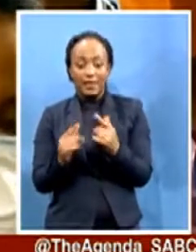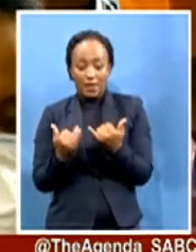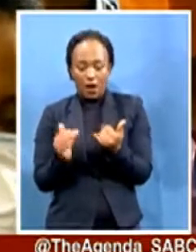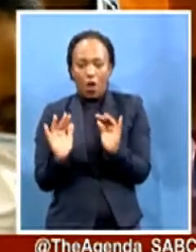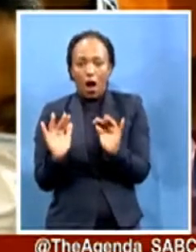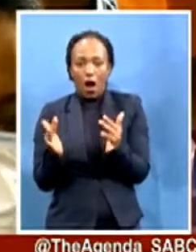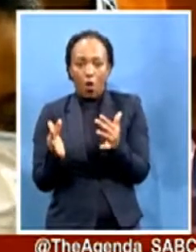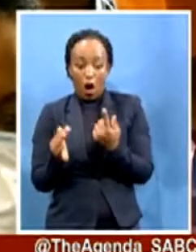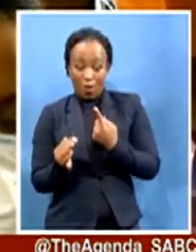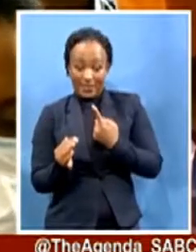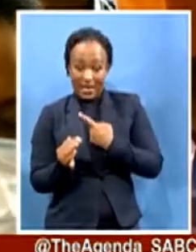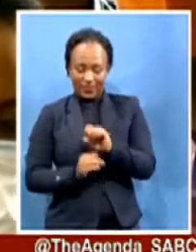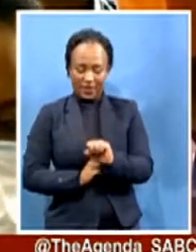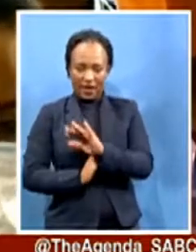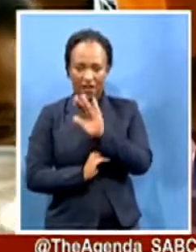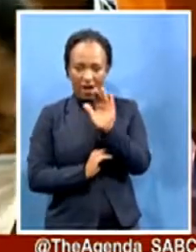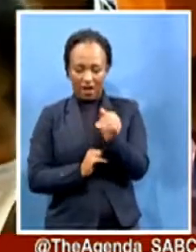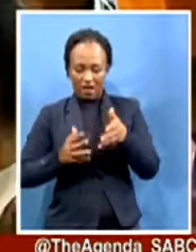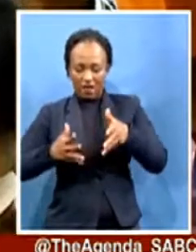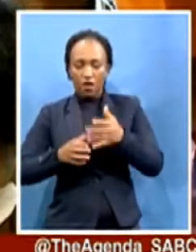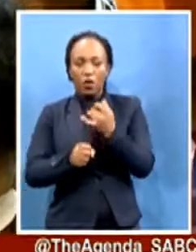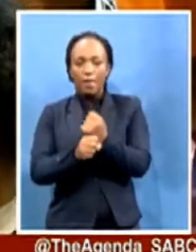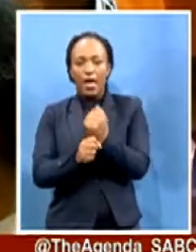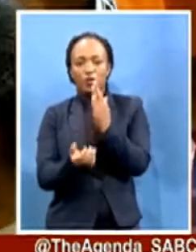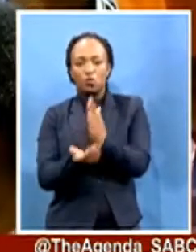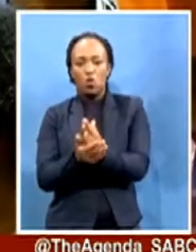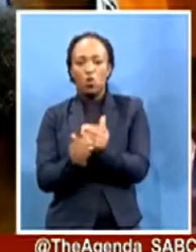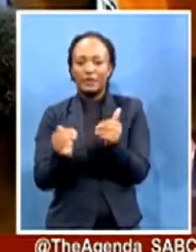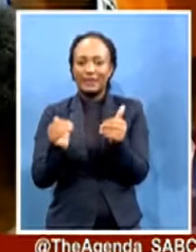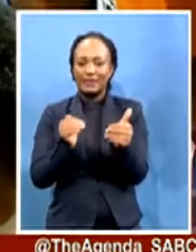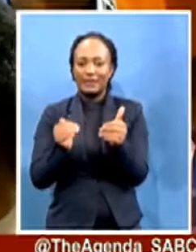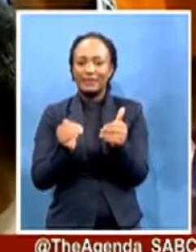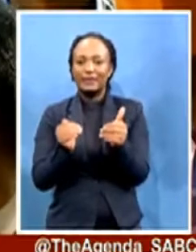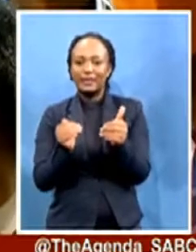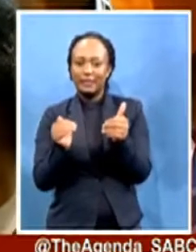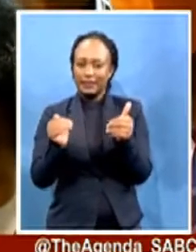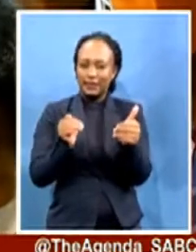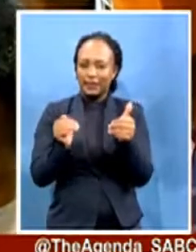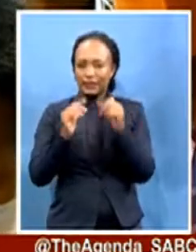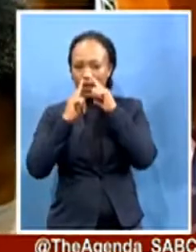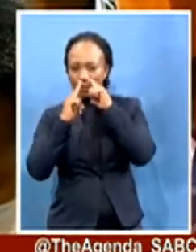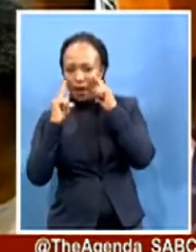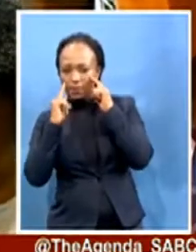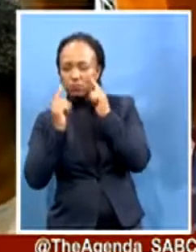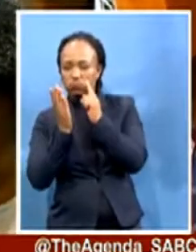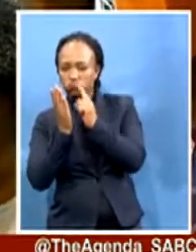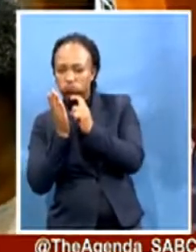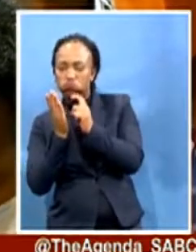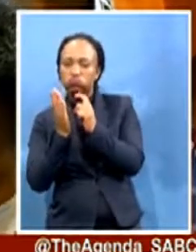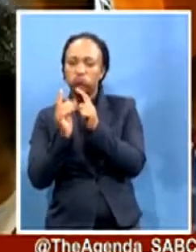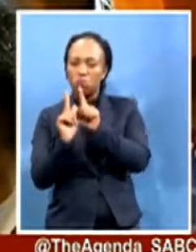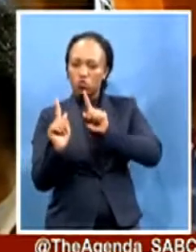the issue of containment measures alive. We have to do so until we finish the whole